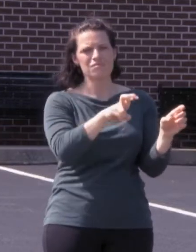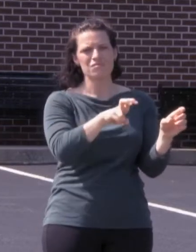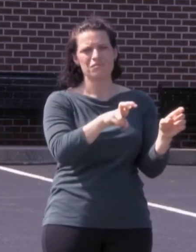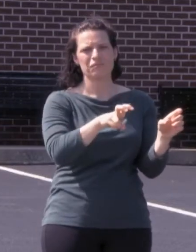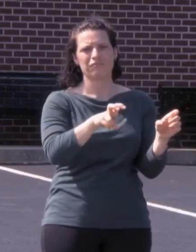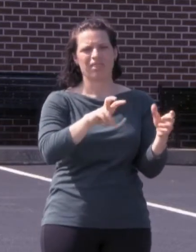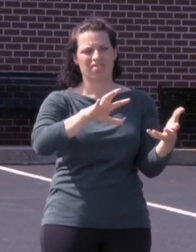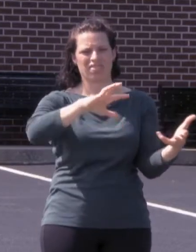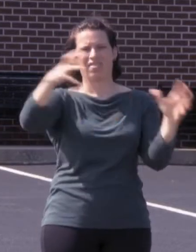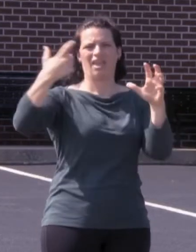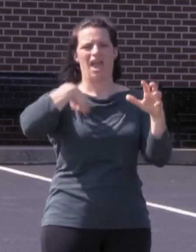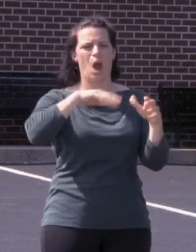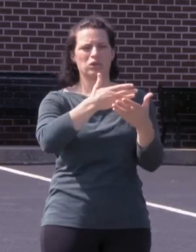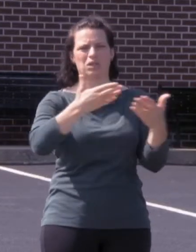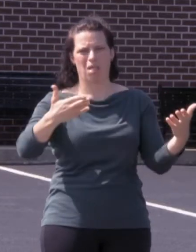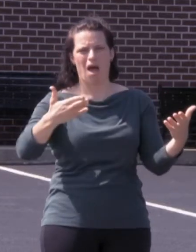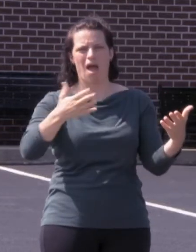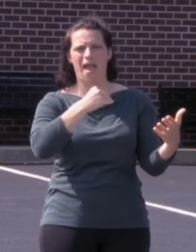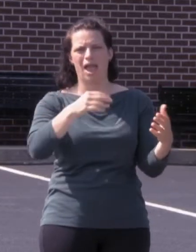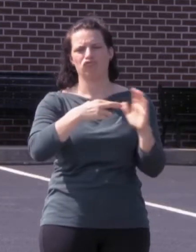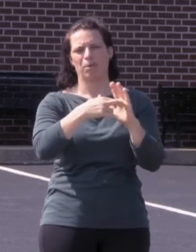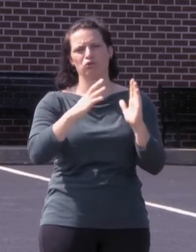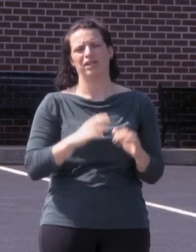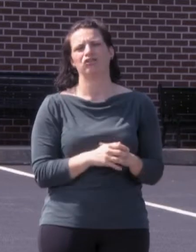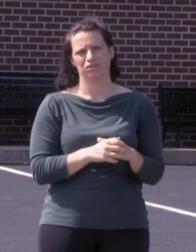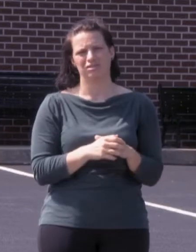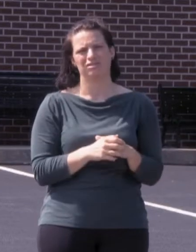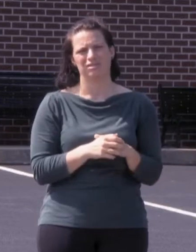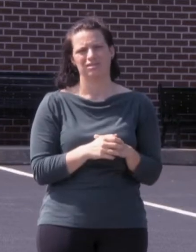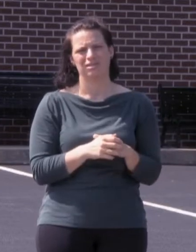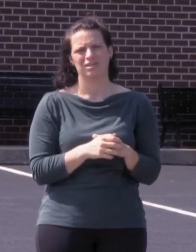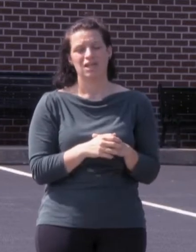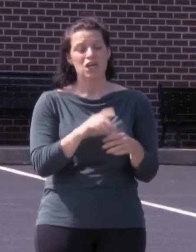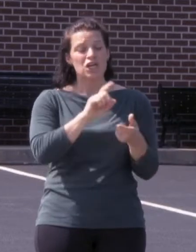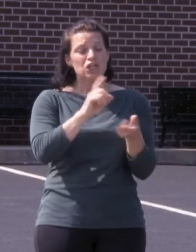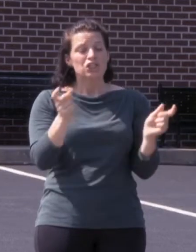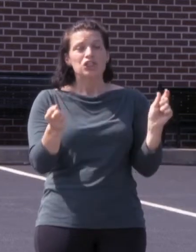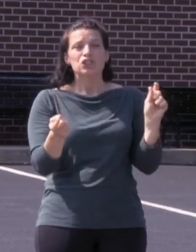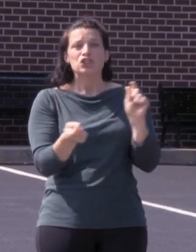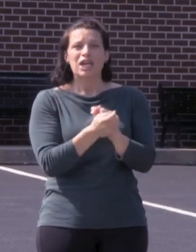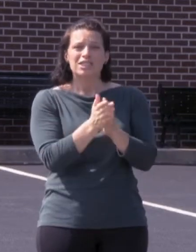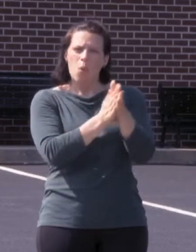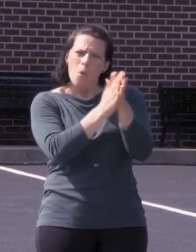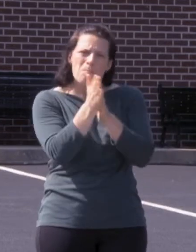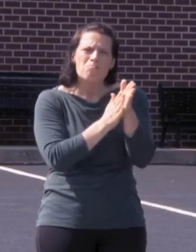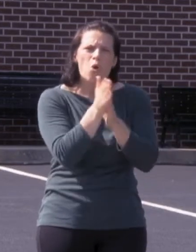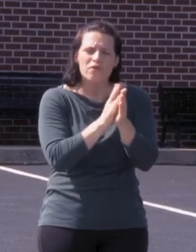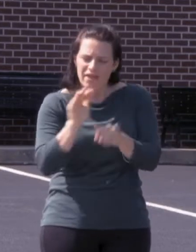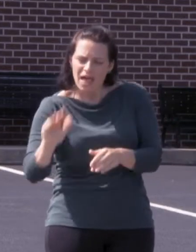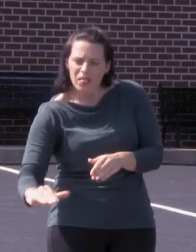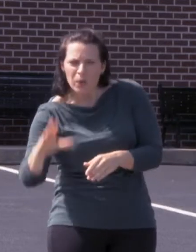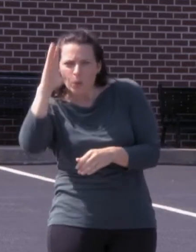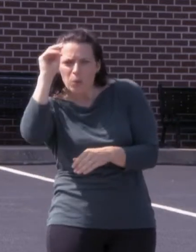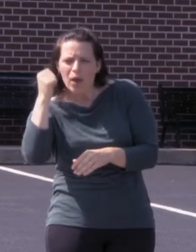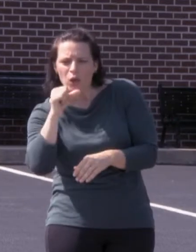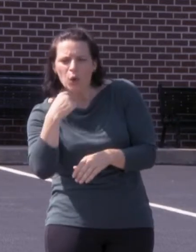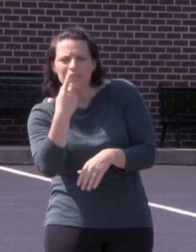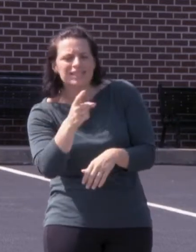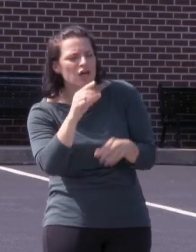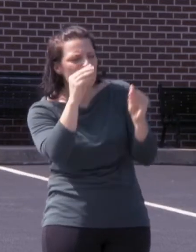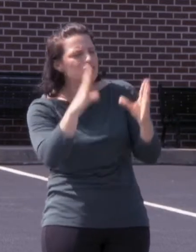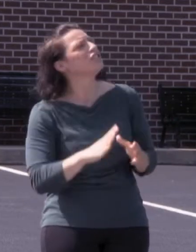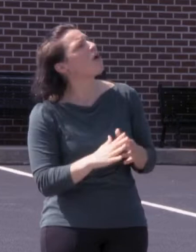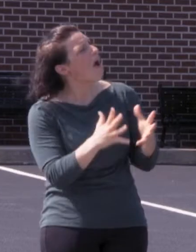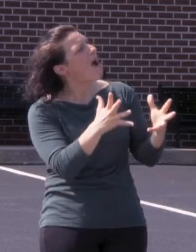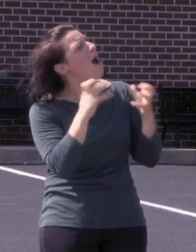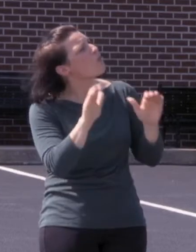our supply and our reputation. Change that will once again motivate that little boy and girl to tell their teacher,